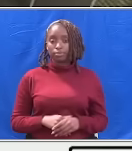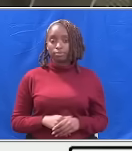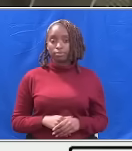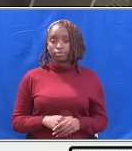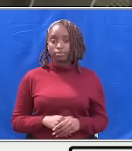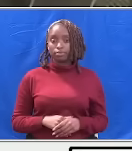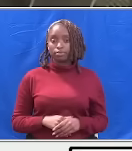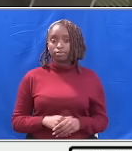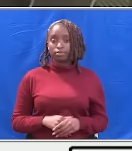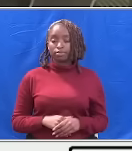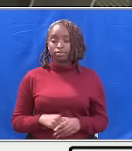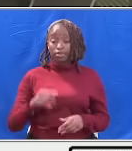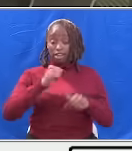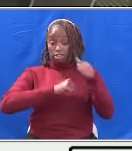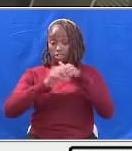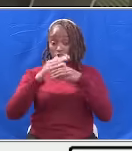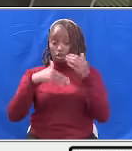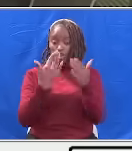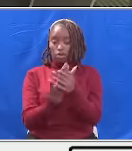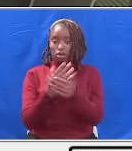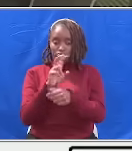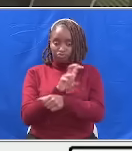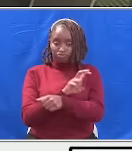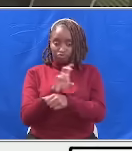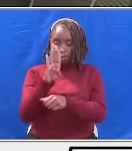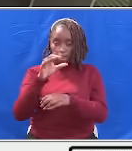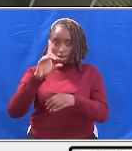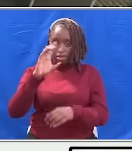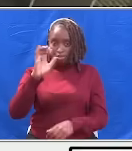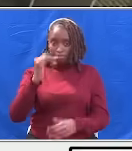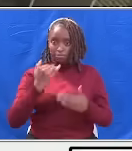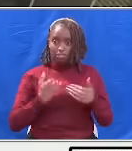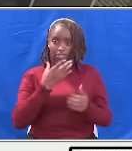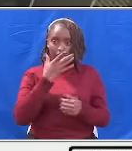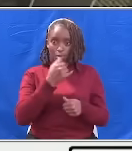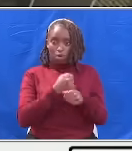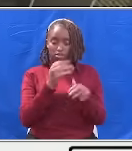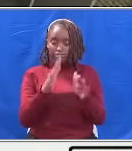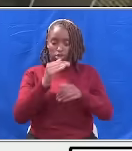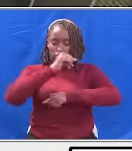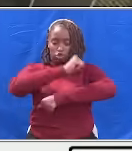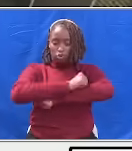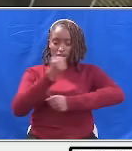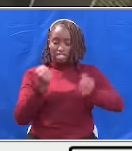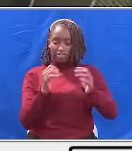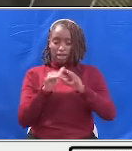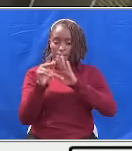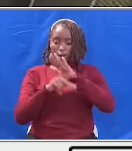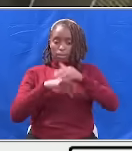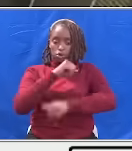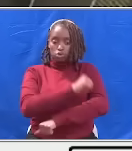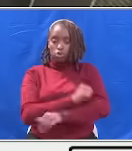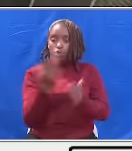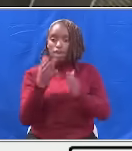Acting on intelligence leads by the DCI sleuths, Hashim Dagane was operating as a school driver at a primary school in